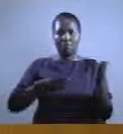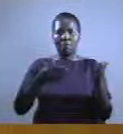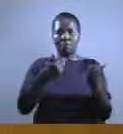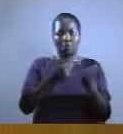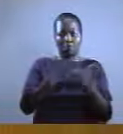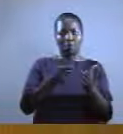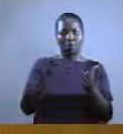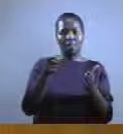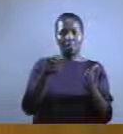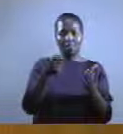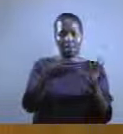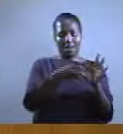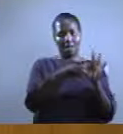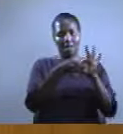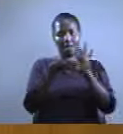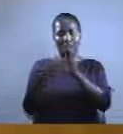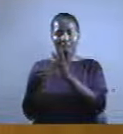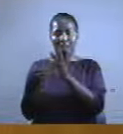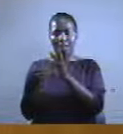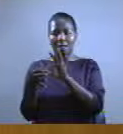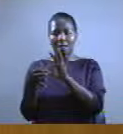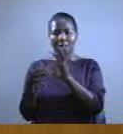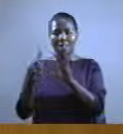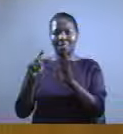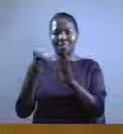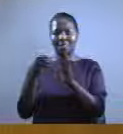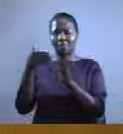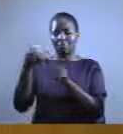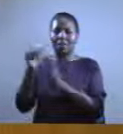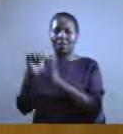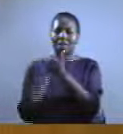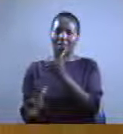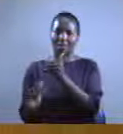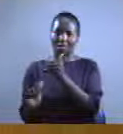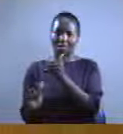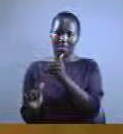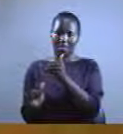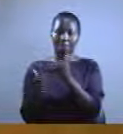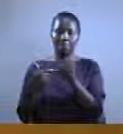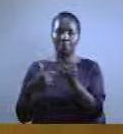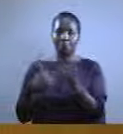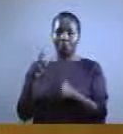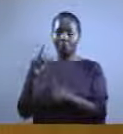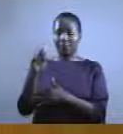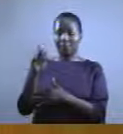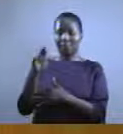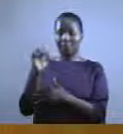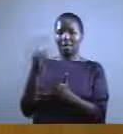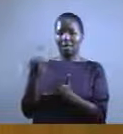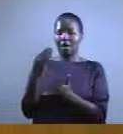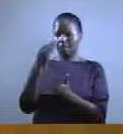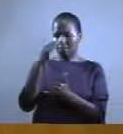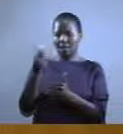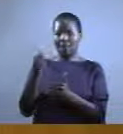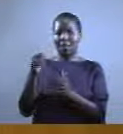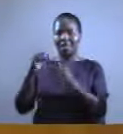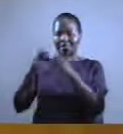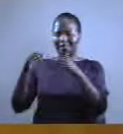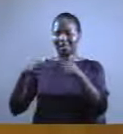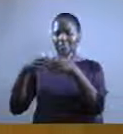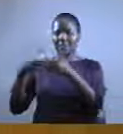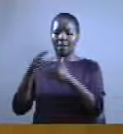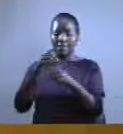roll the unclaimed amounts over the next month. And SARS is developing a cash reimbursement mechanism